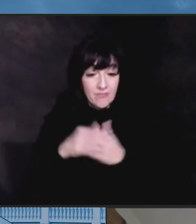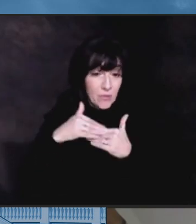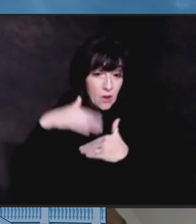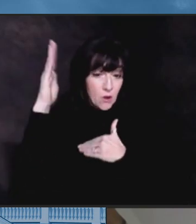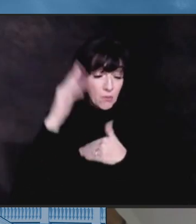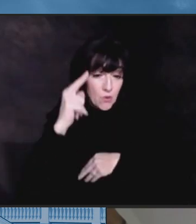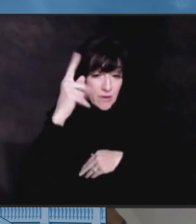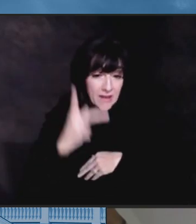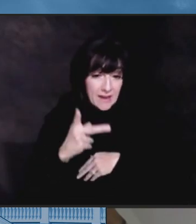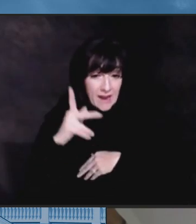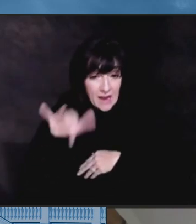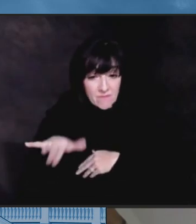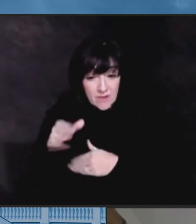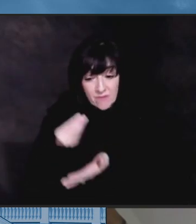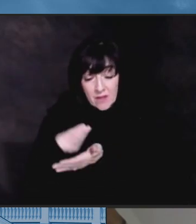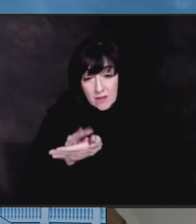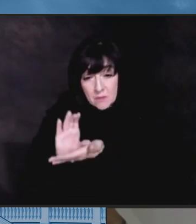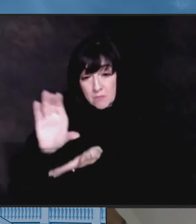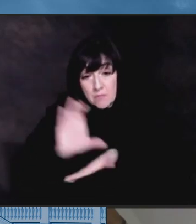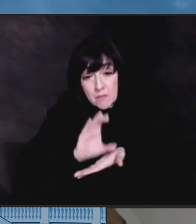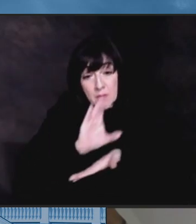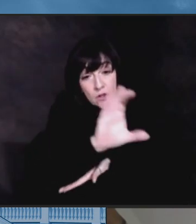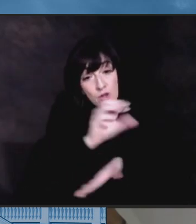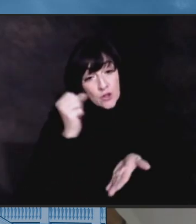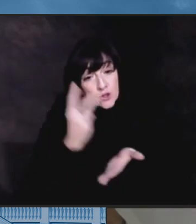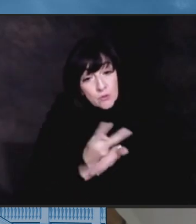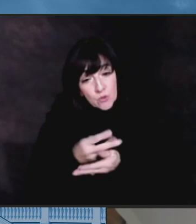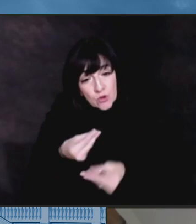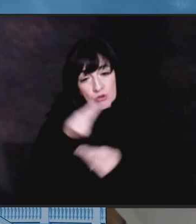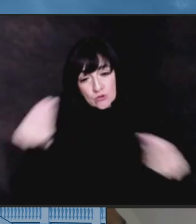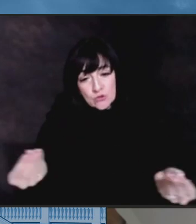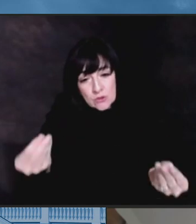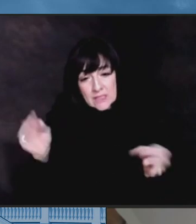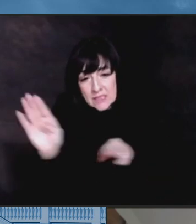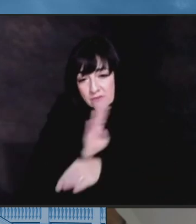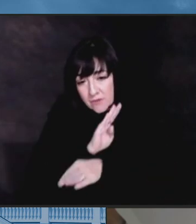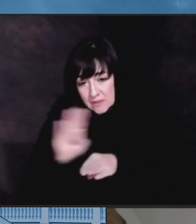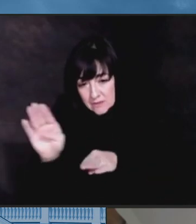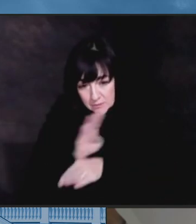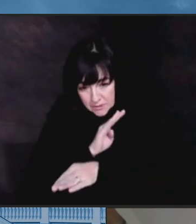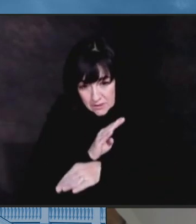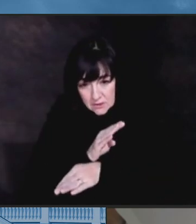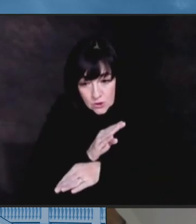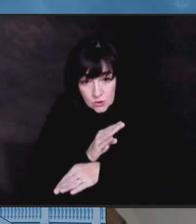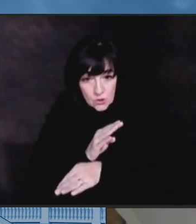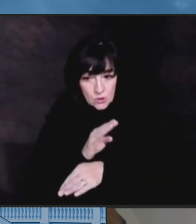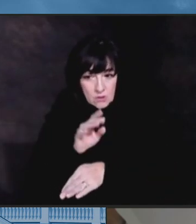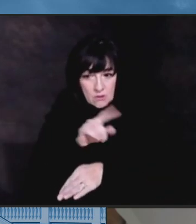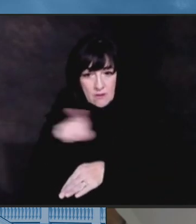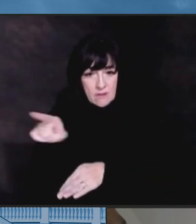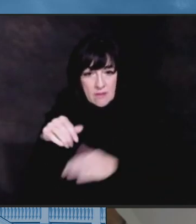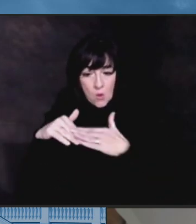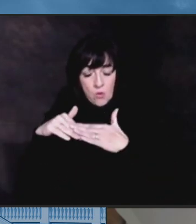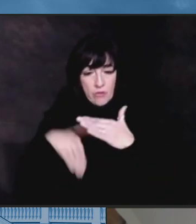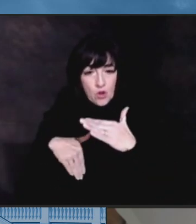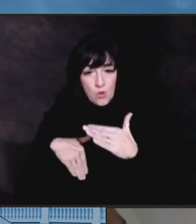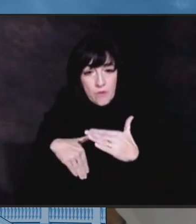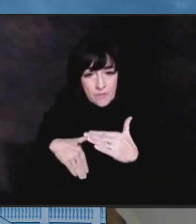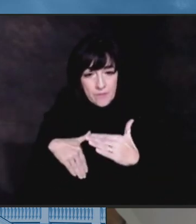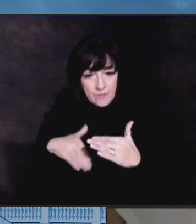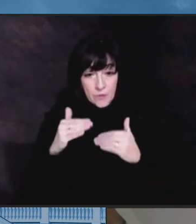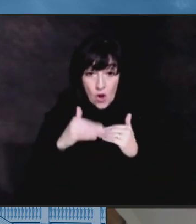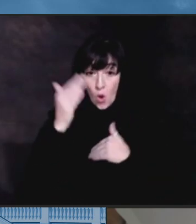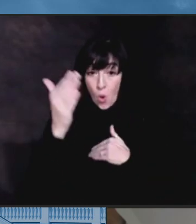grants approved have gone to businesses with fewer than 5 employees. Let me say that again. More than half of